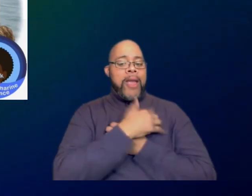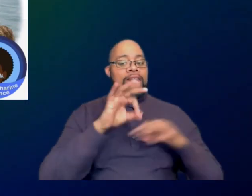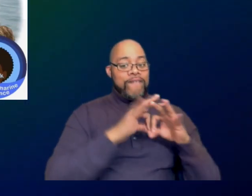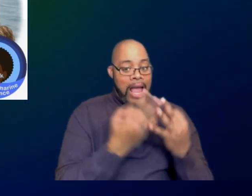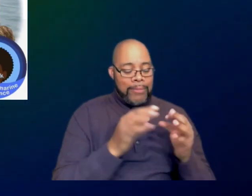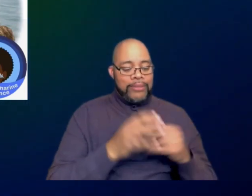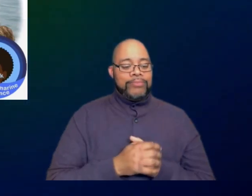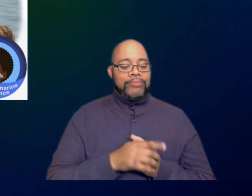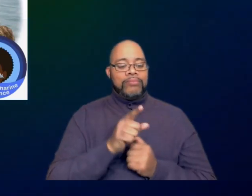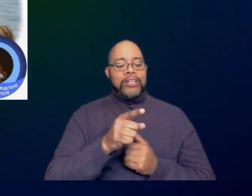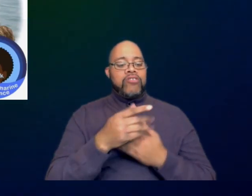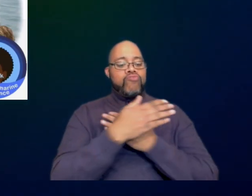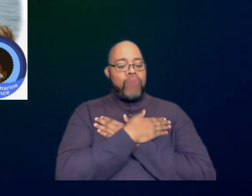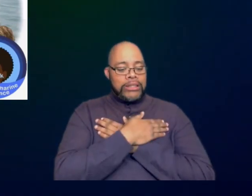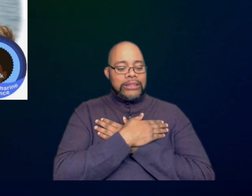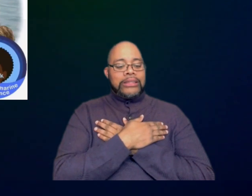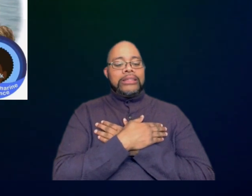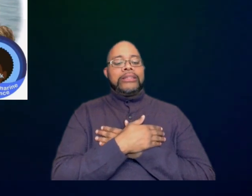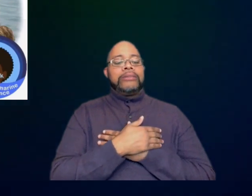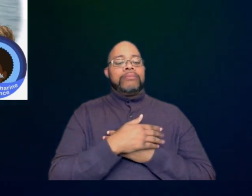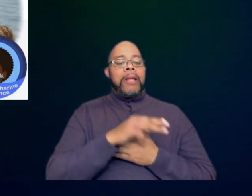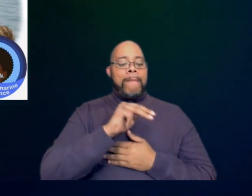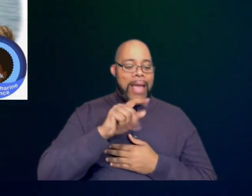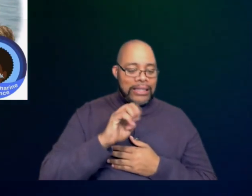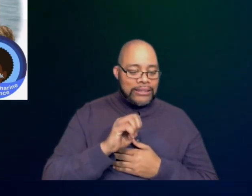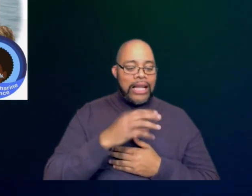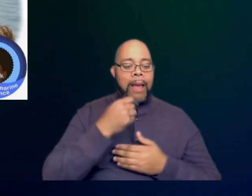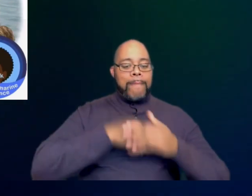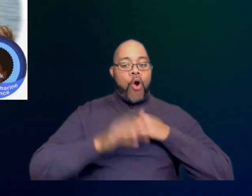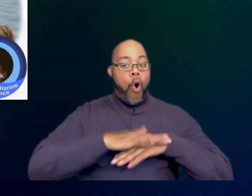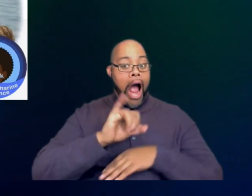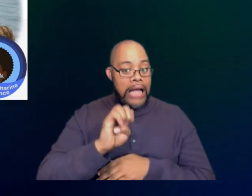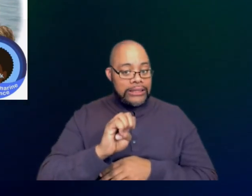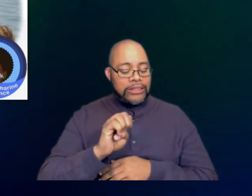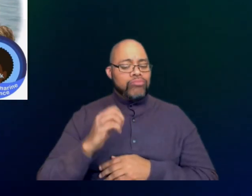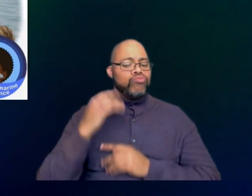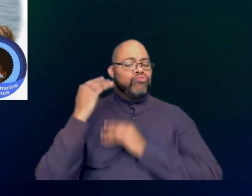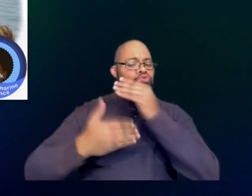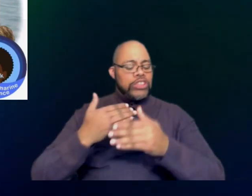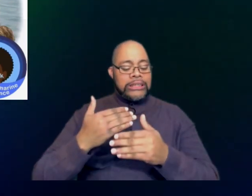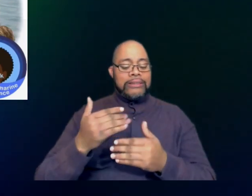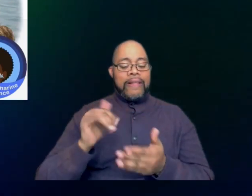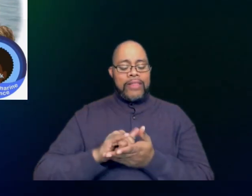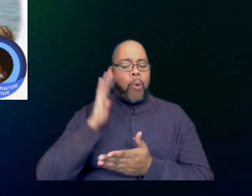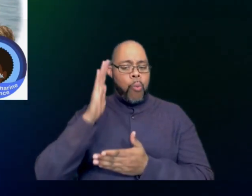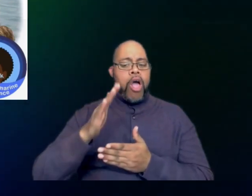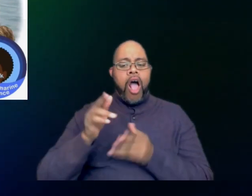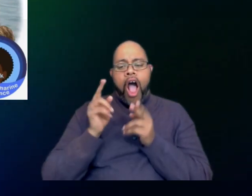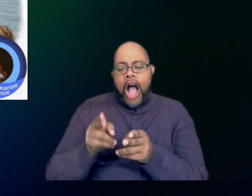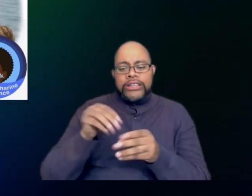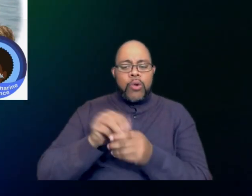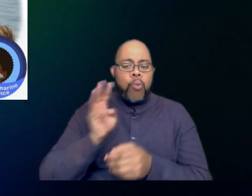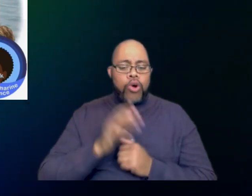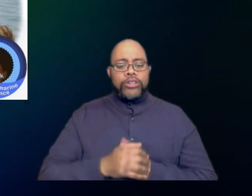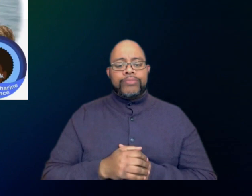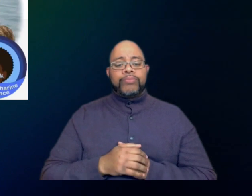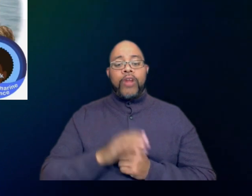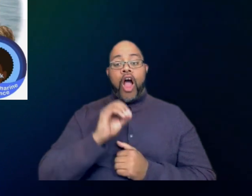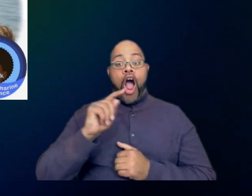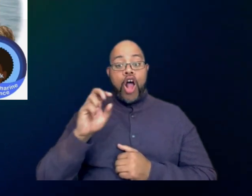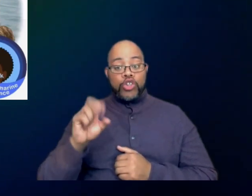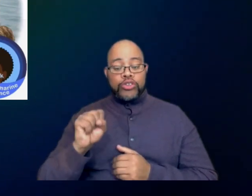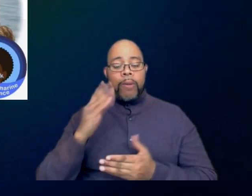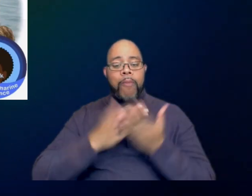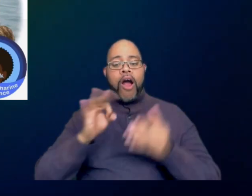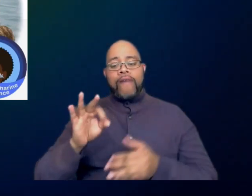of the bear family, and they rest, mate, and birth on ice, and traditionally hunt in water. And sea otters